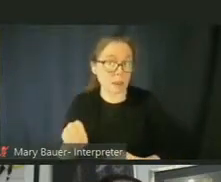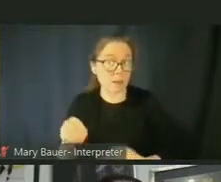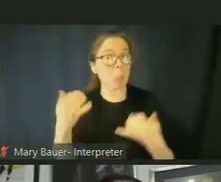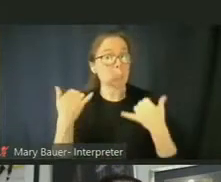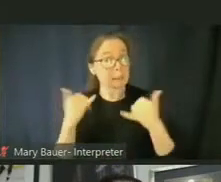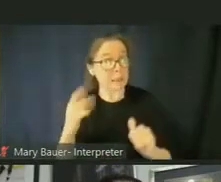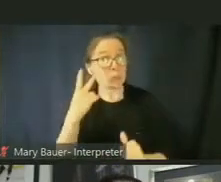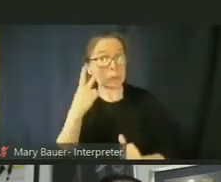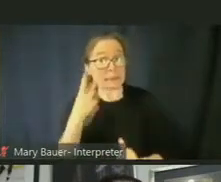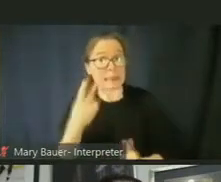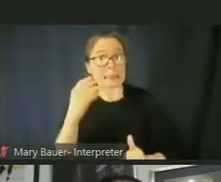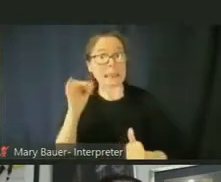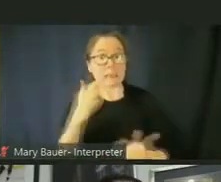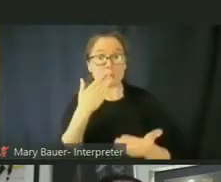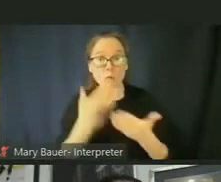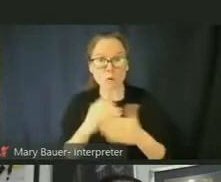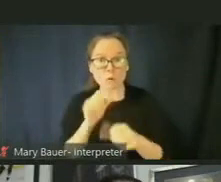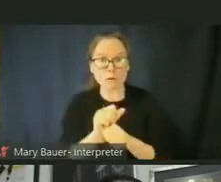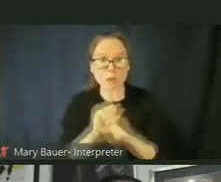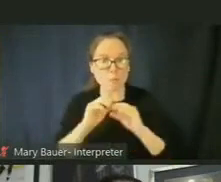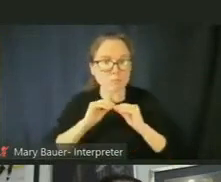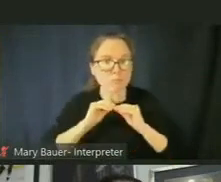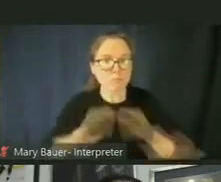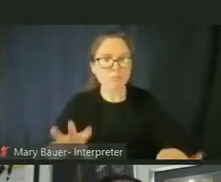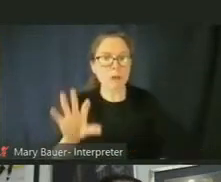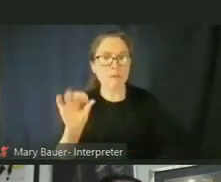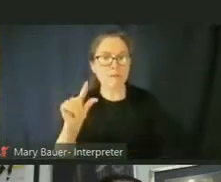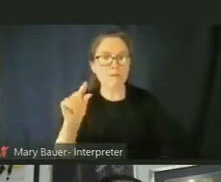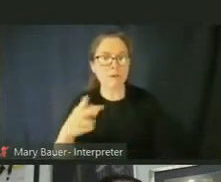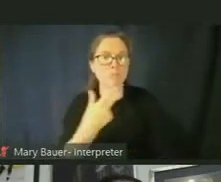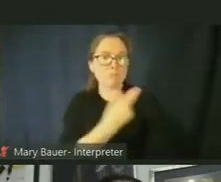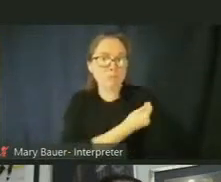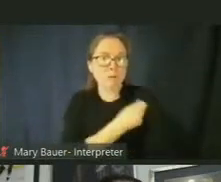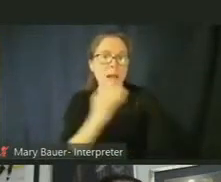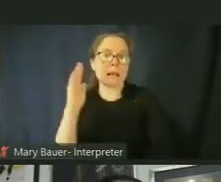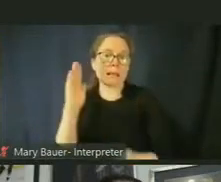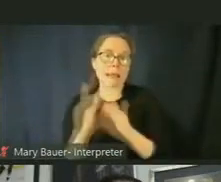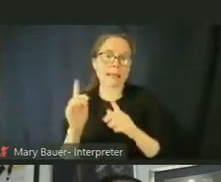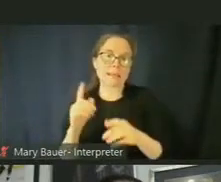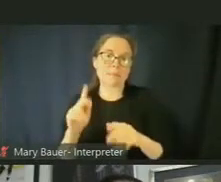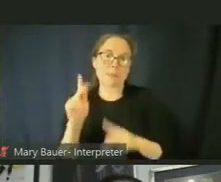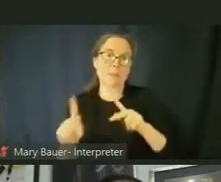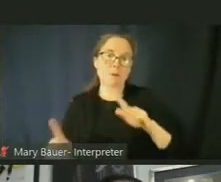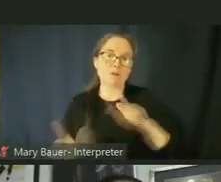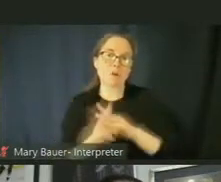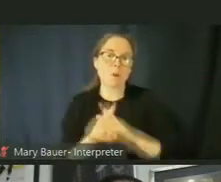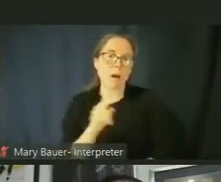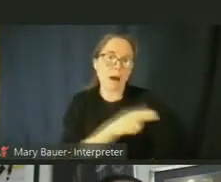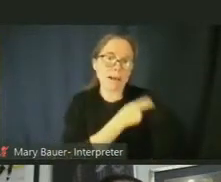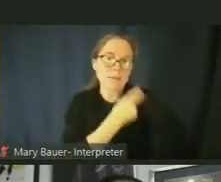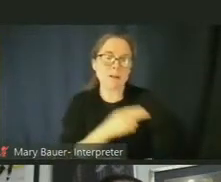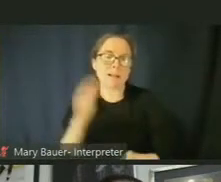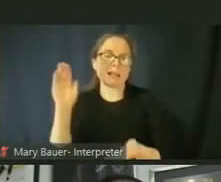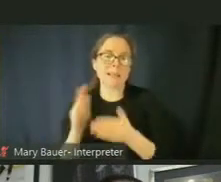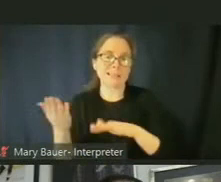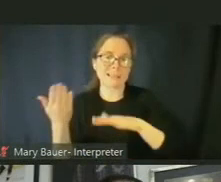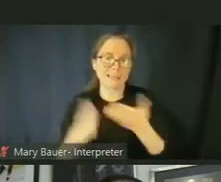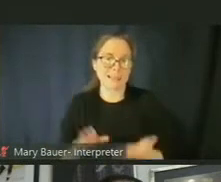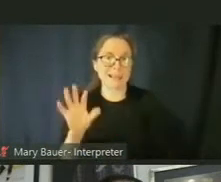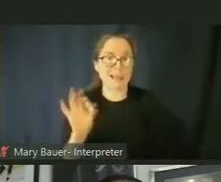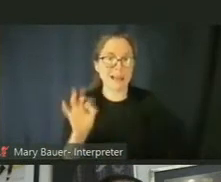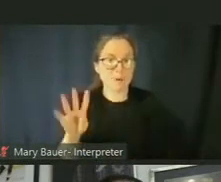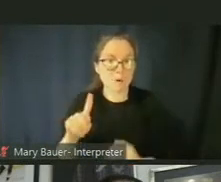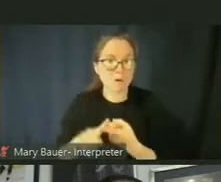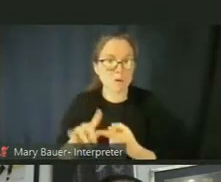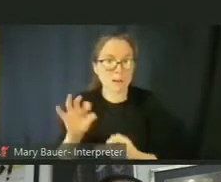well deployed that we are able to reduce hospitalizations and mortality from the flu. So 94 and 95% to be studied